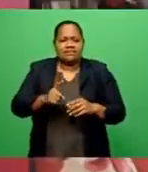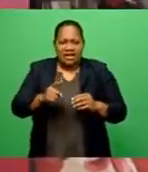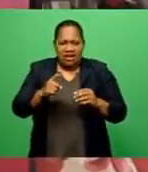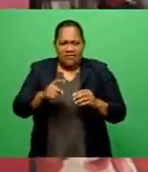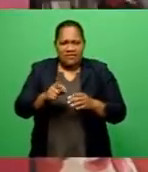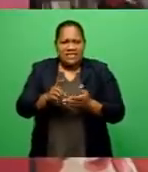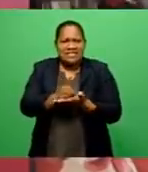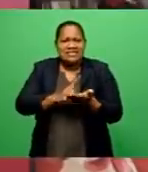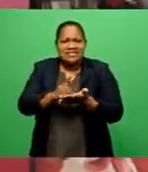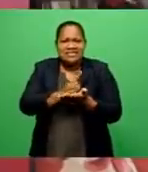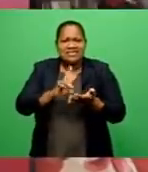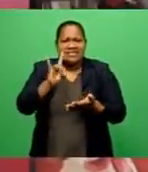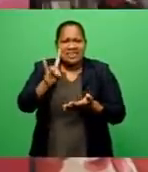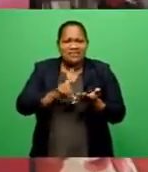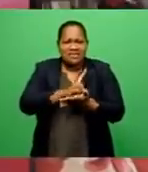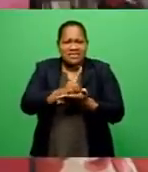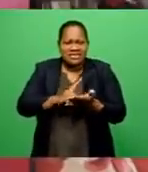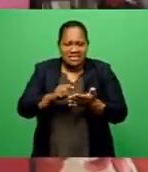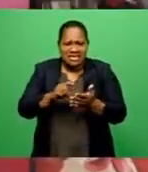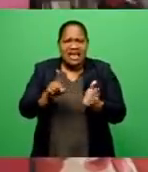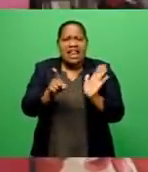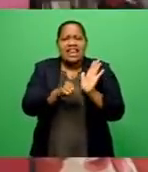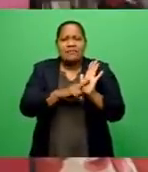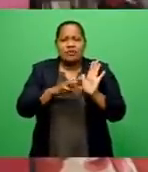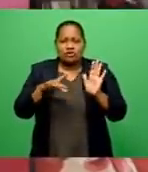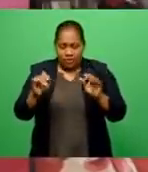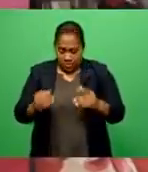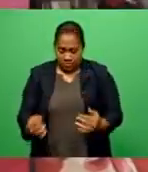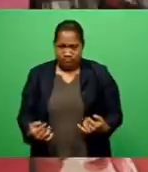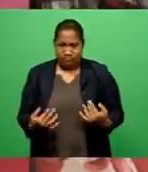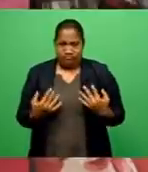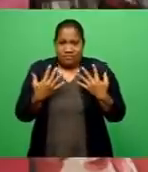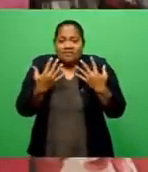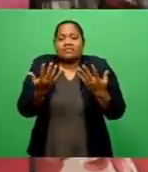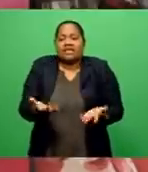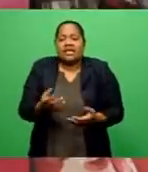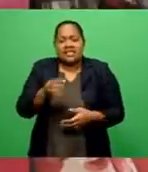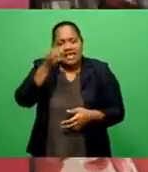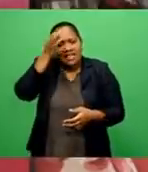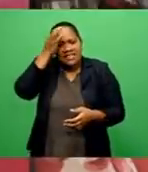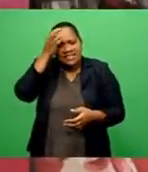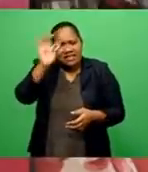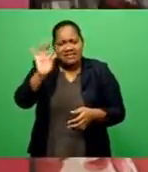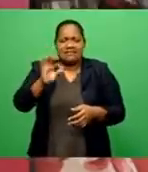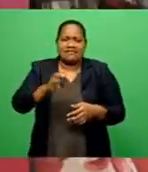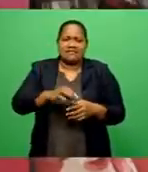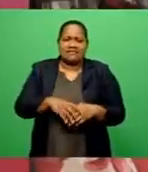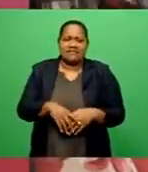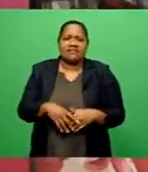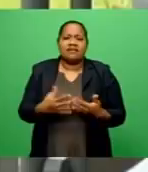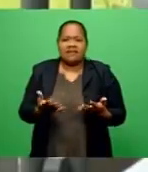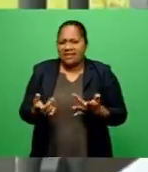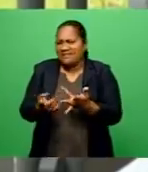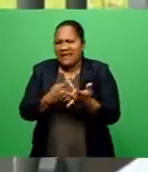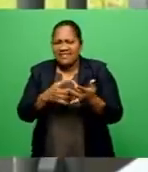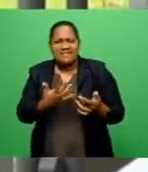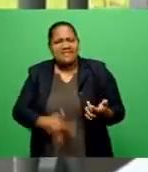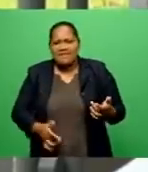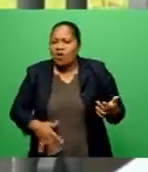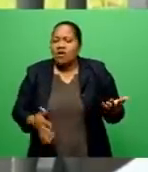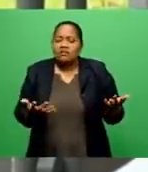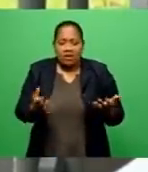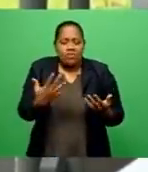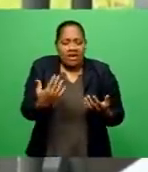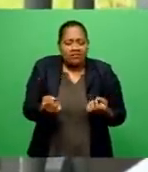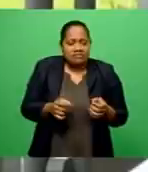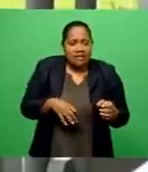leptospirosis, dengue, diarrhea and typhoid. And that's already a process that we have activated. With thousands